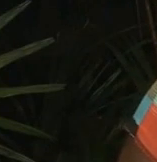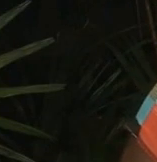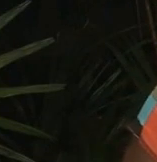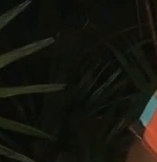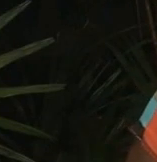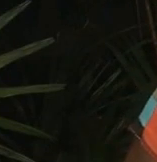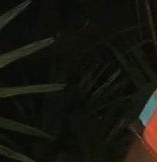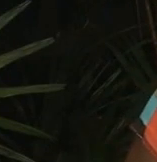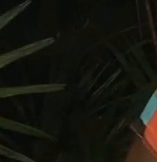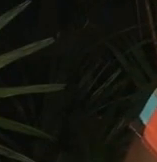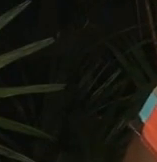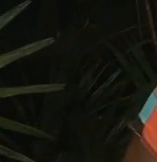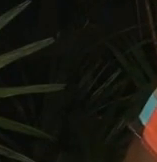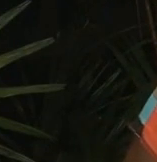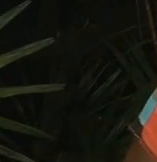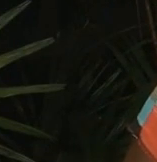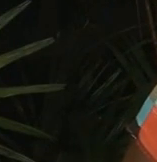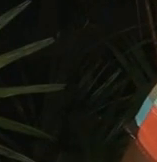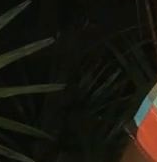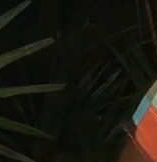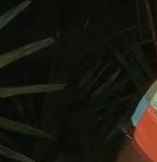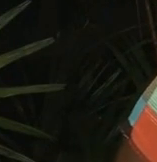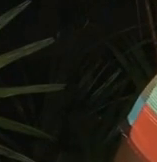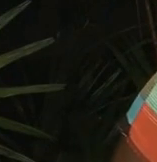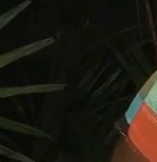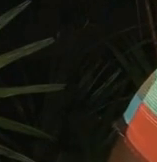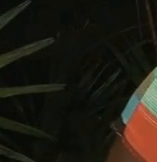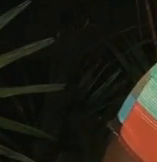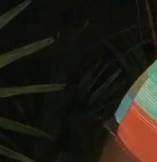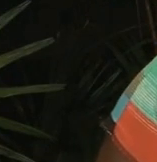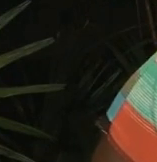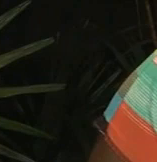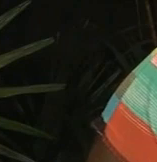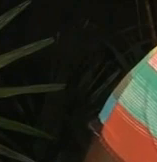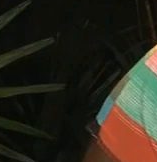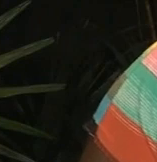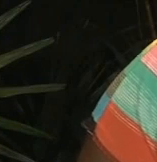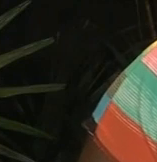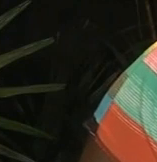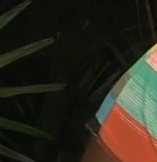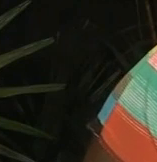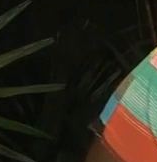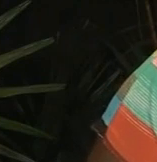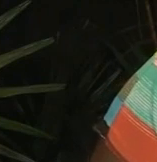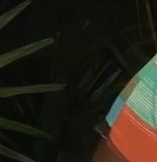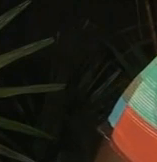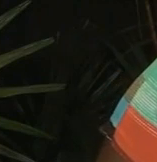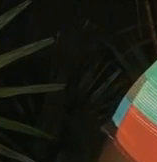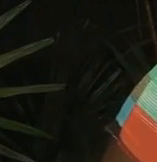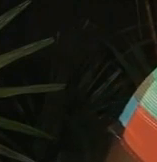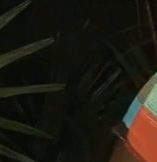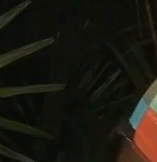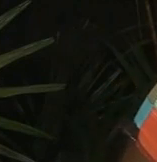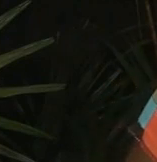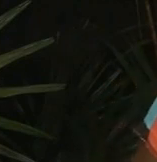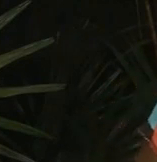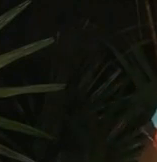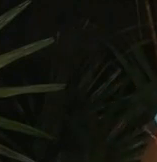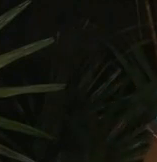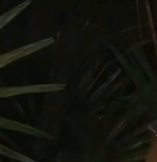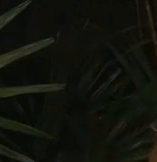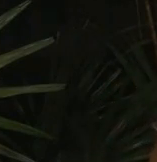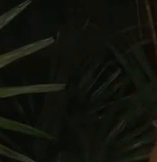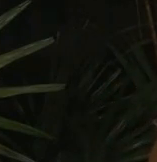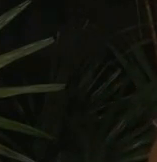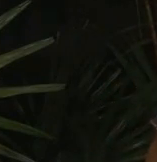Plans are also in place to build solar farms in Tabioni and Ovalau. Edwin, the complete transition is also